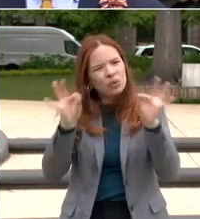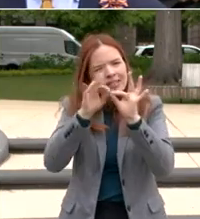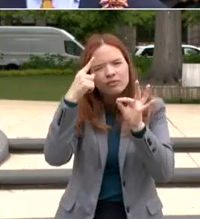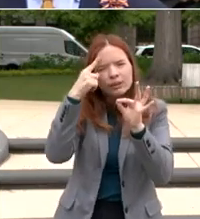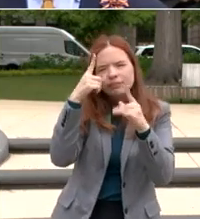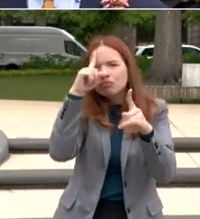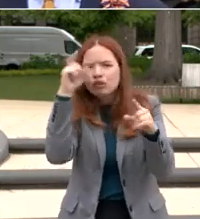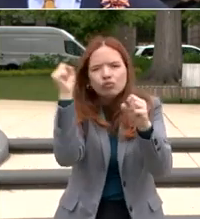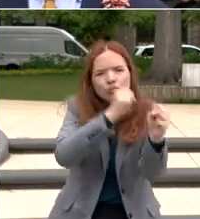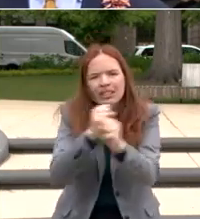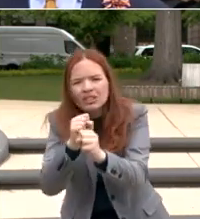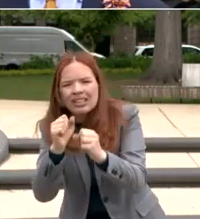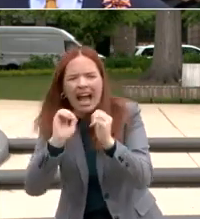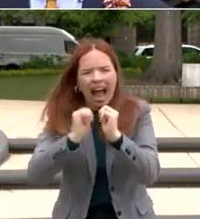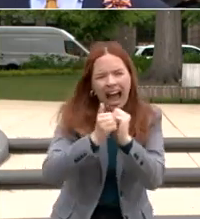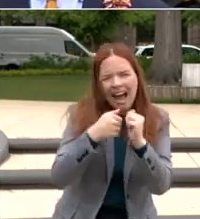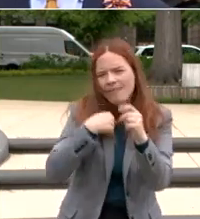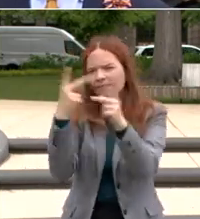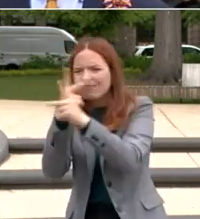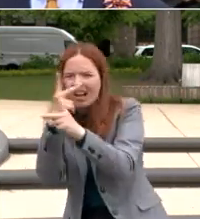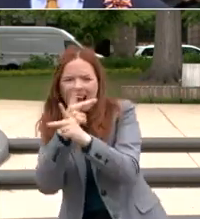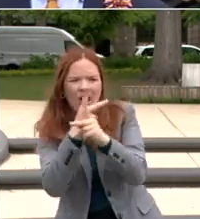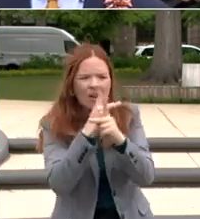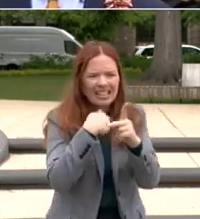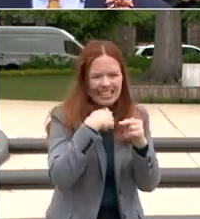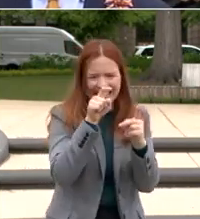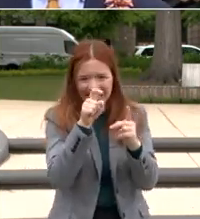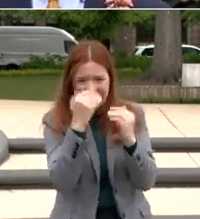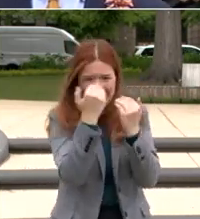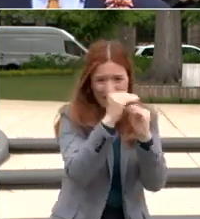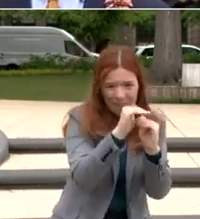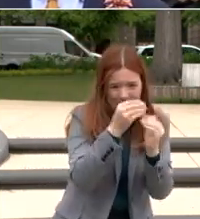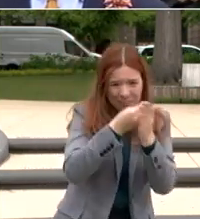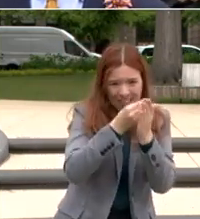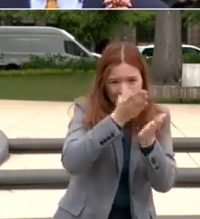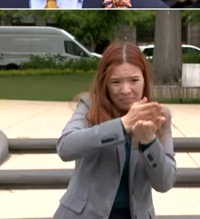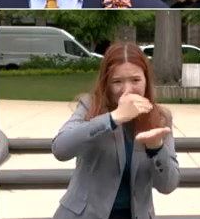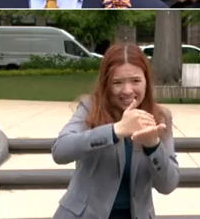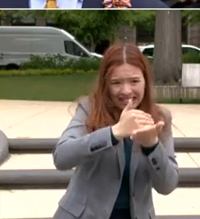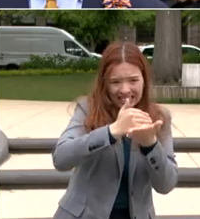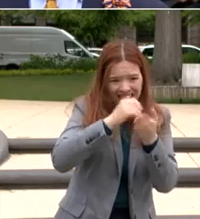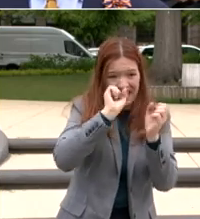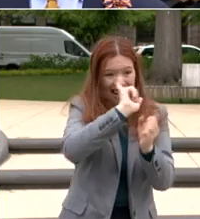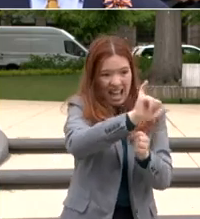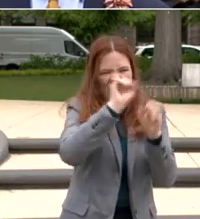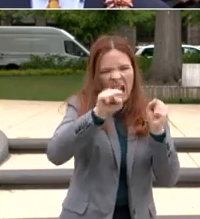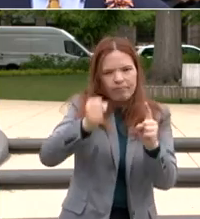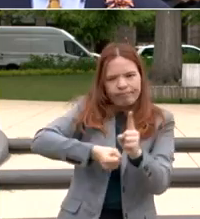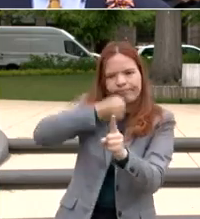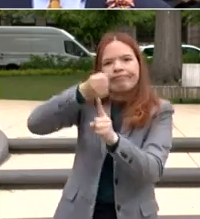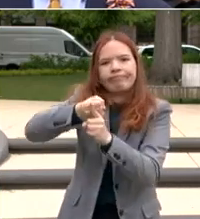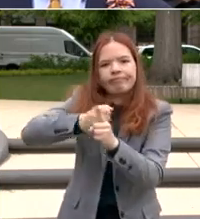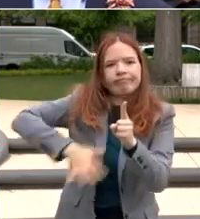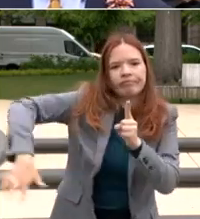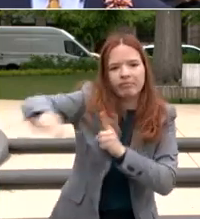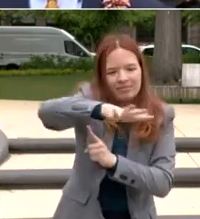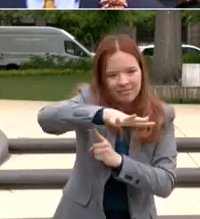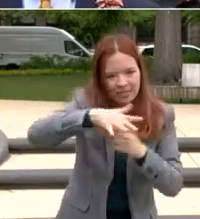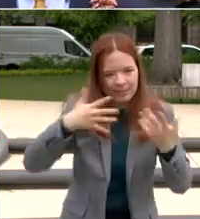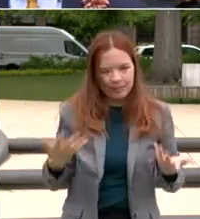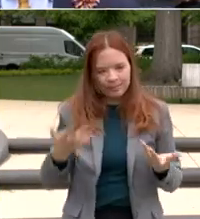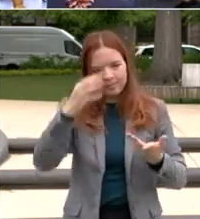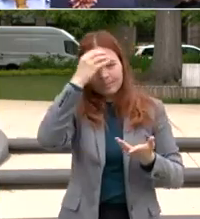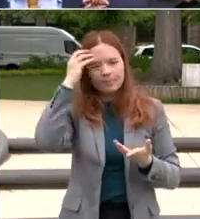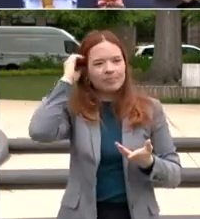limited capital dollars for the biggest impact. In the same vein, this is not the time to make it